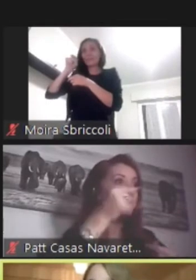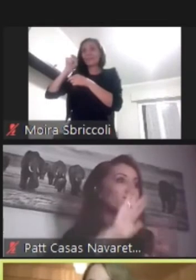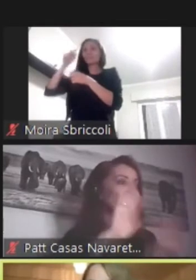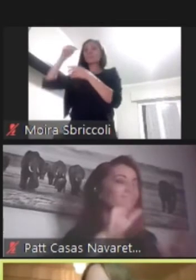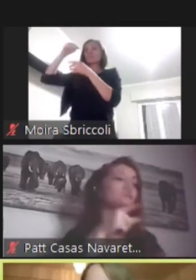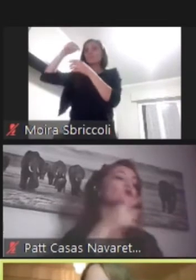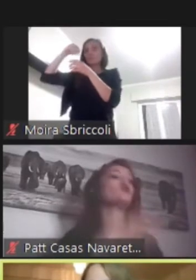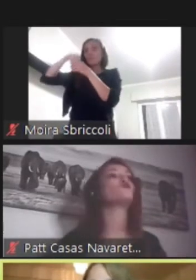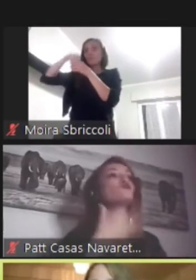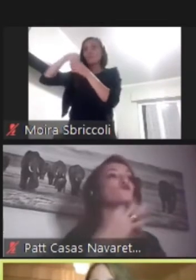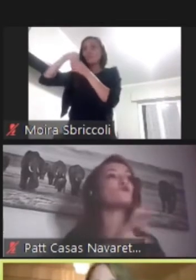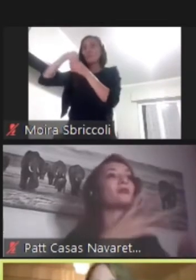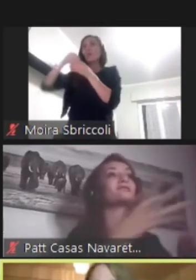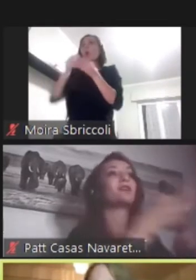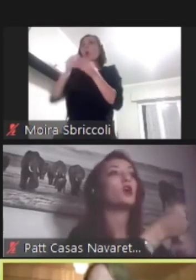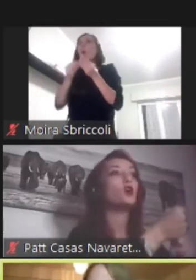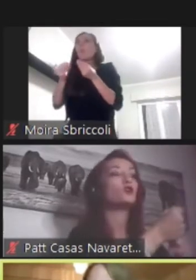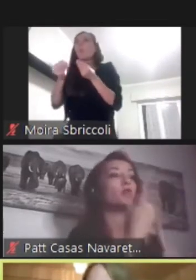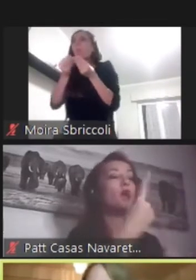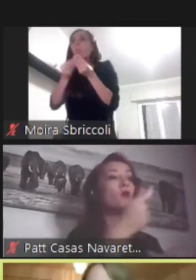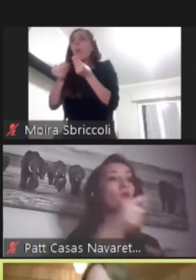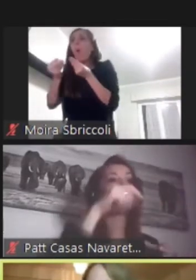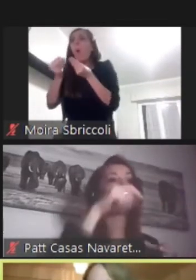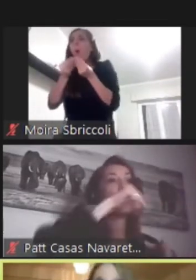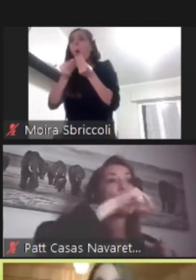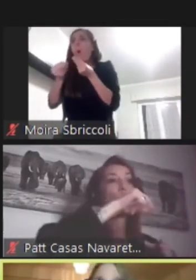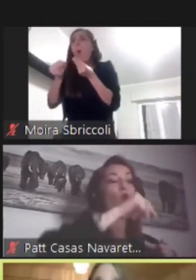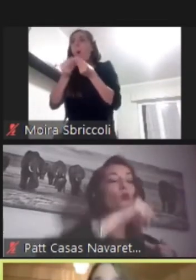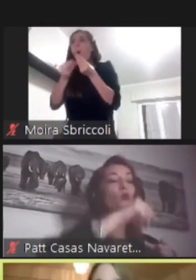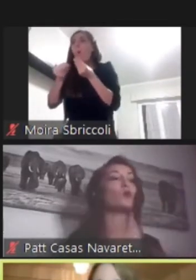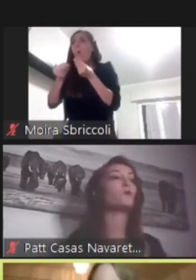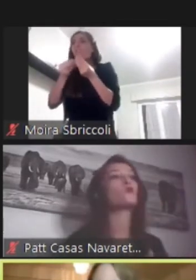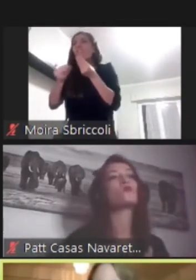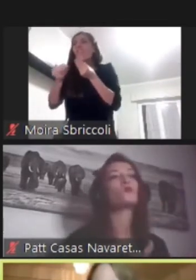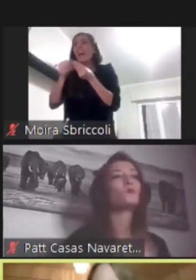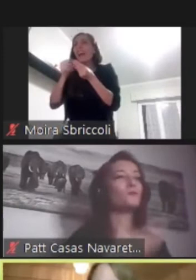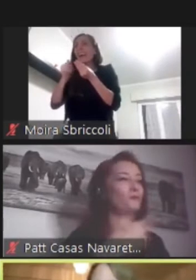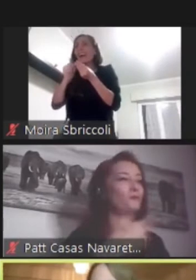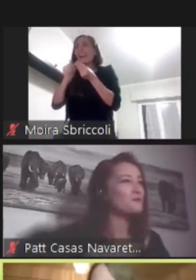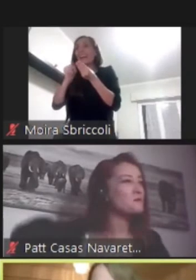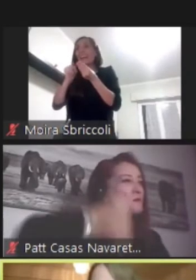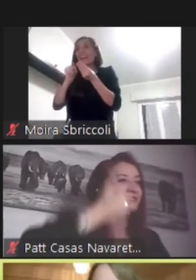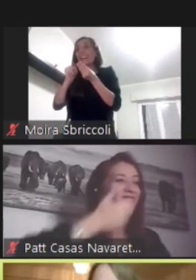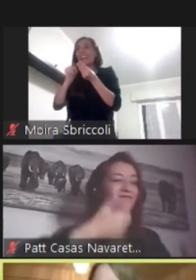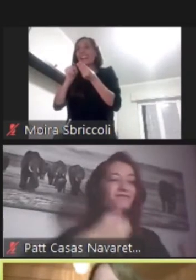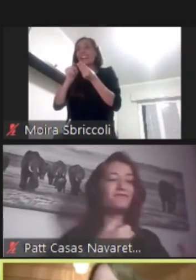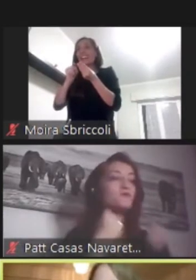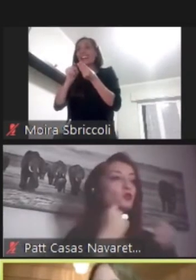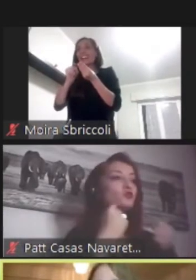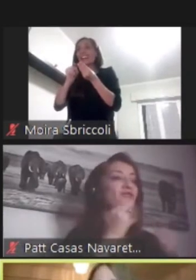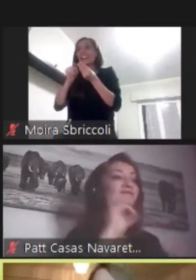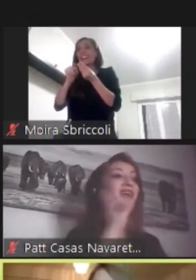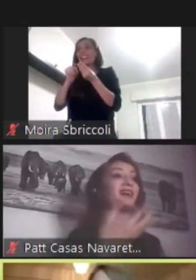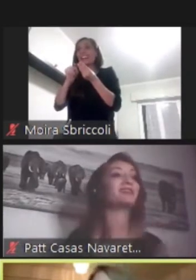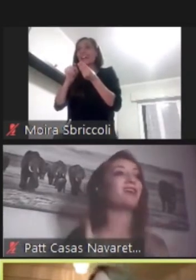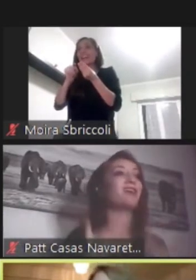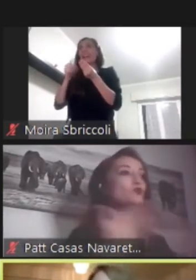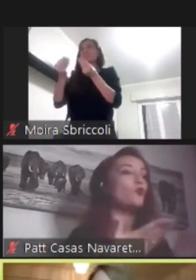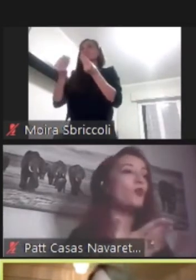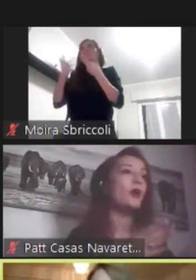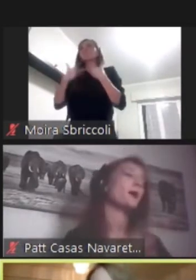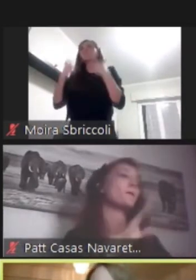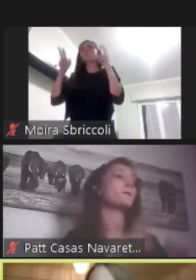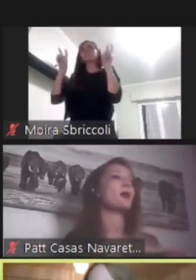your endurance, support your energy, but also it's really wonderful for your